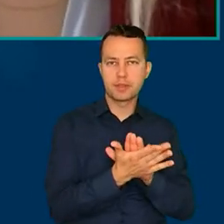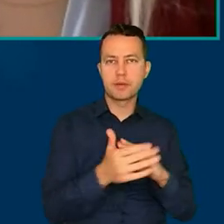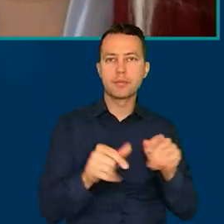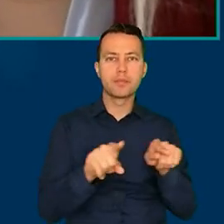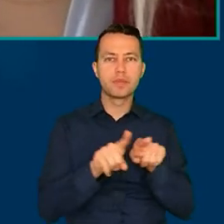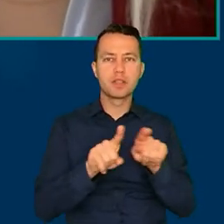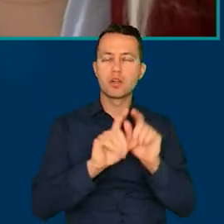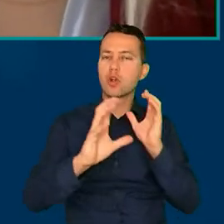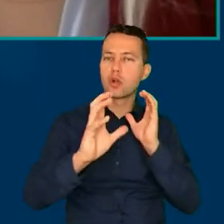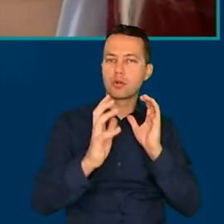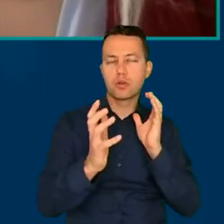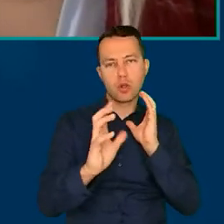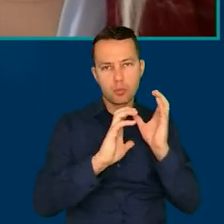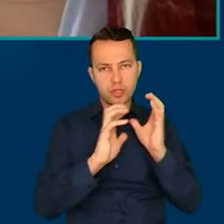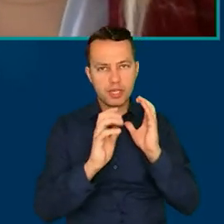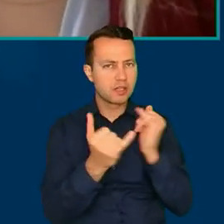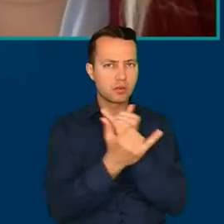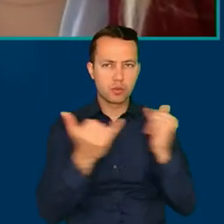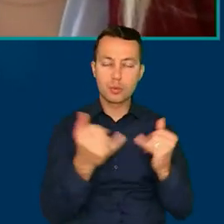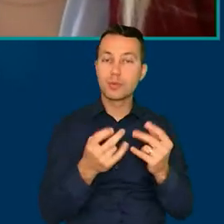So those sort of